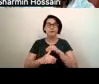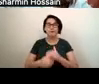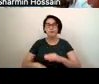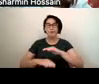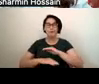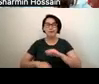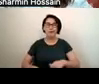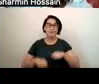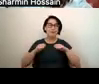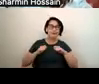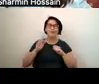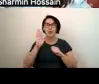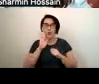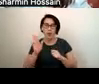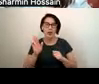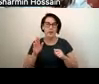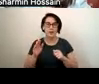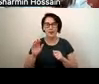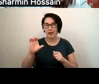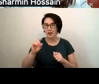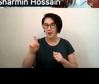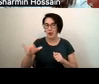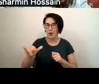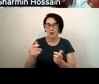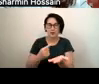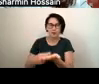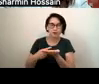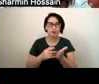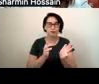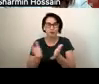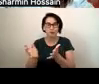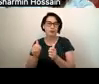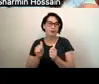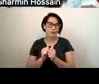It's going to be a very cozy conversation with our panelists.